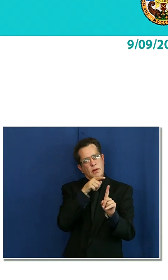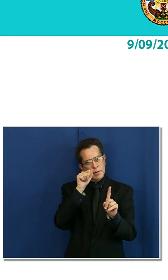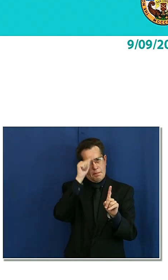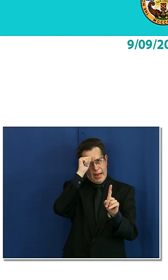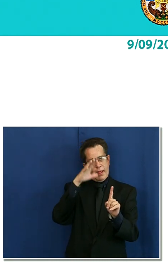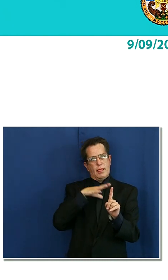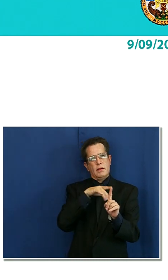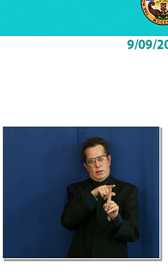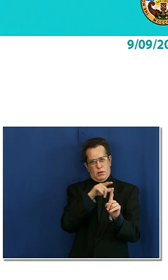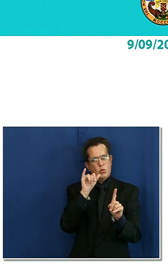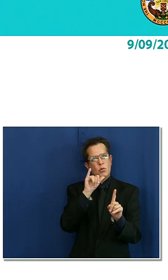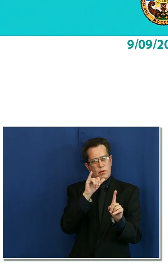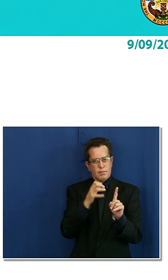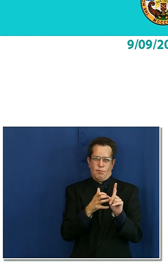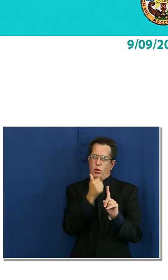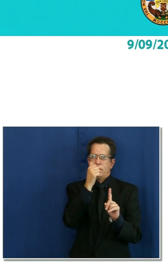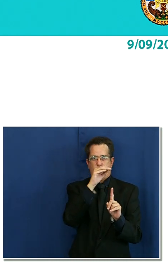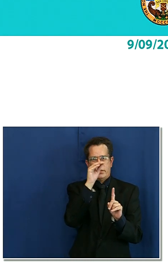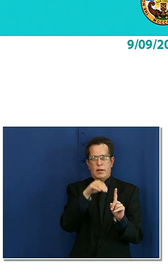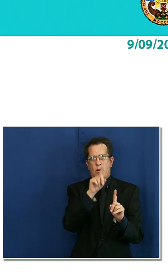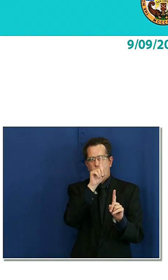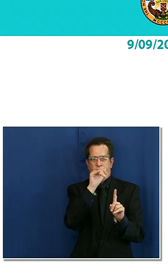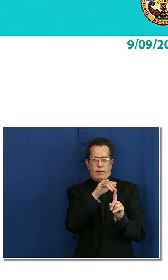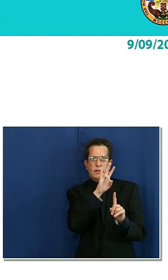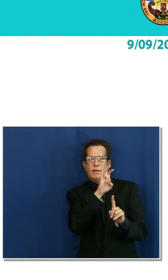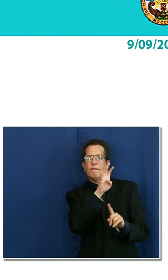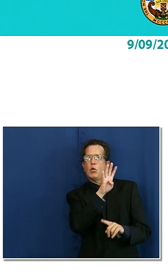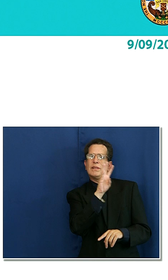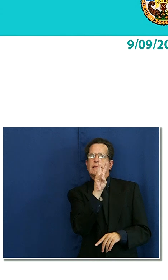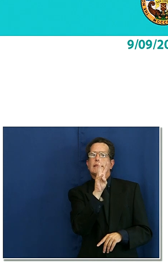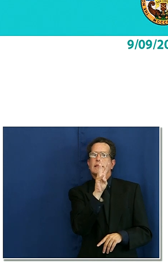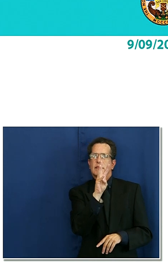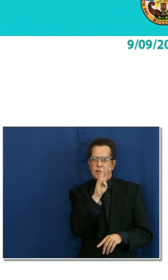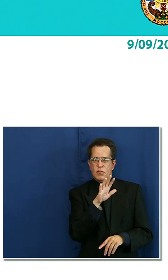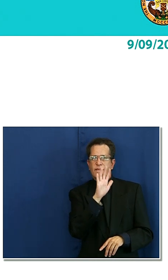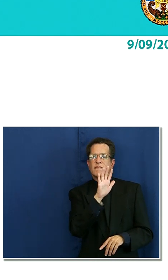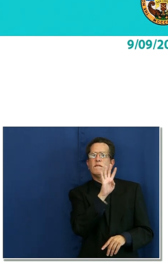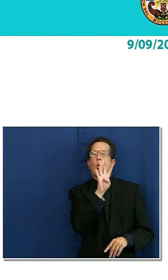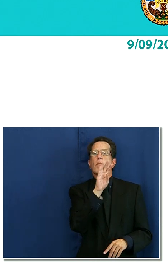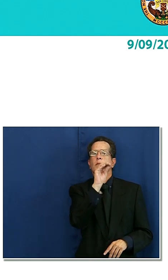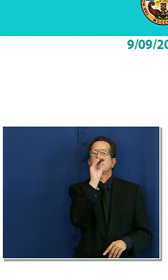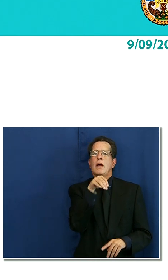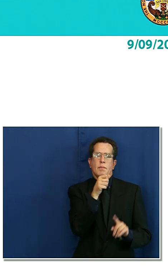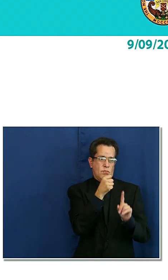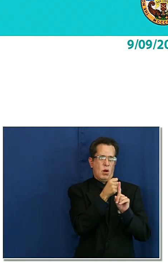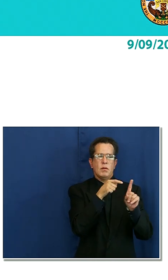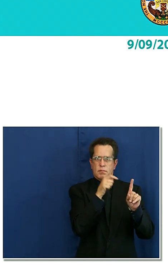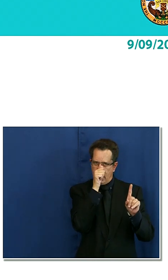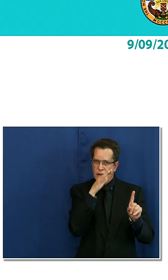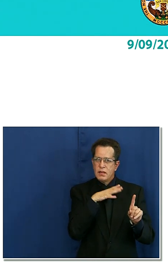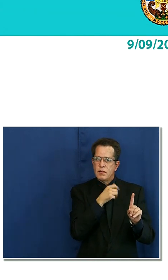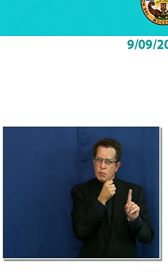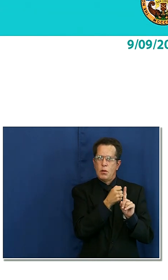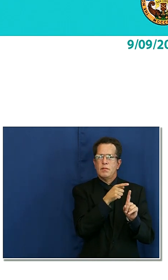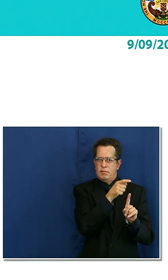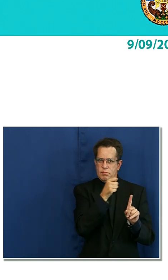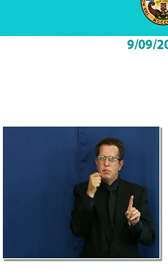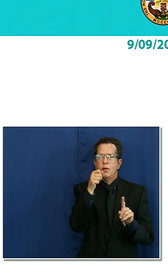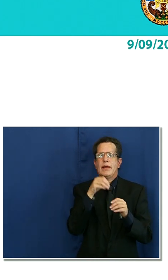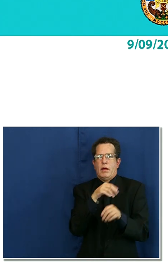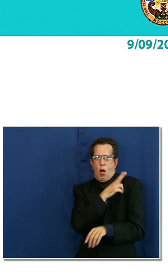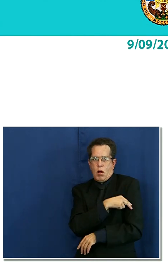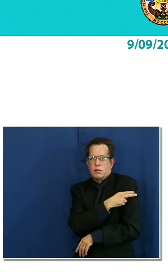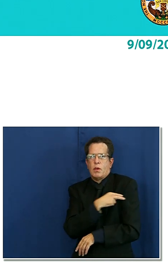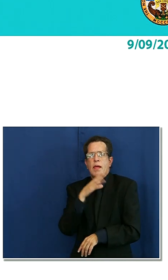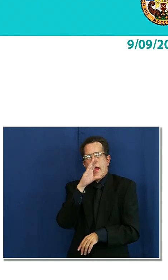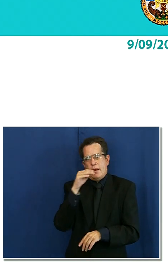of those hospitalized at 1,746 cases, or 54% of the total number of hospitalizations,